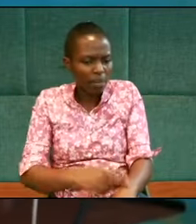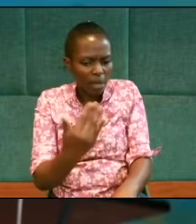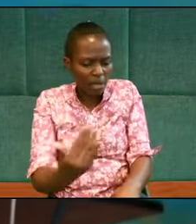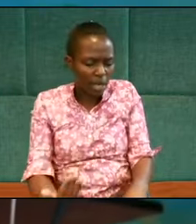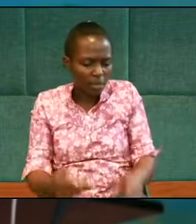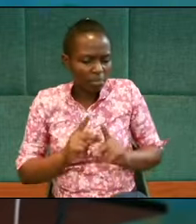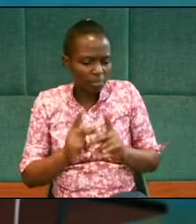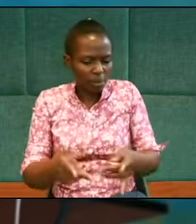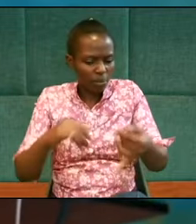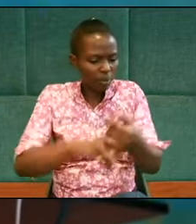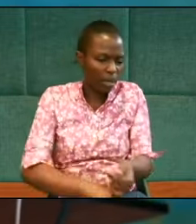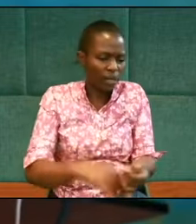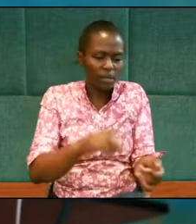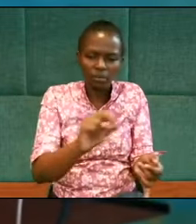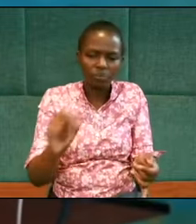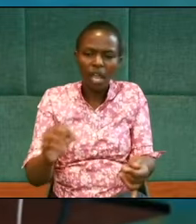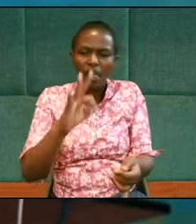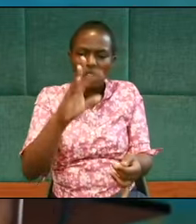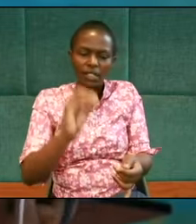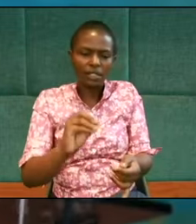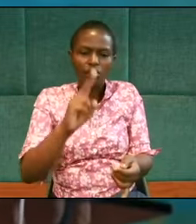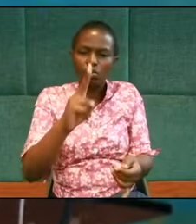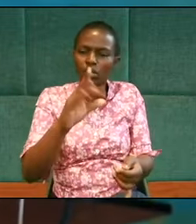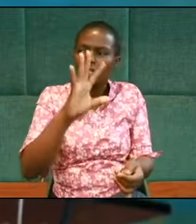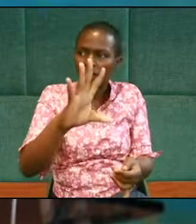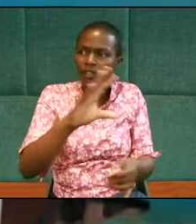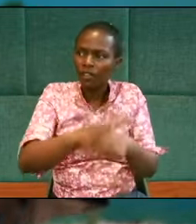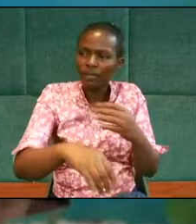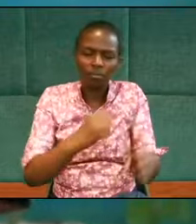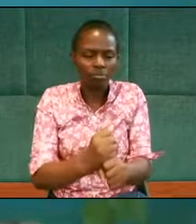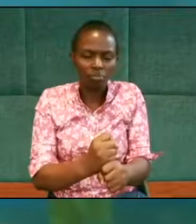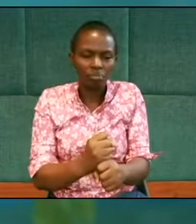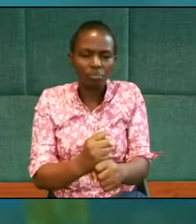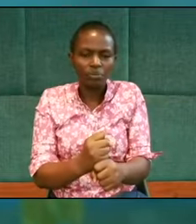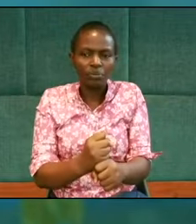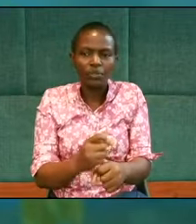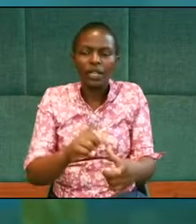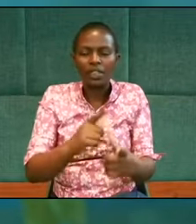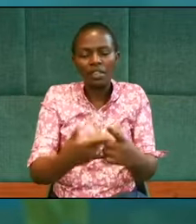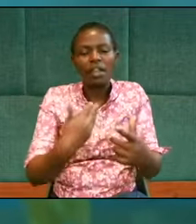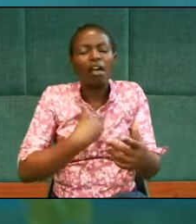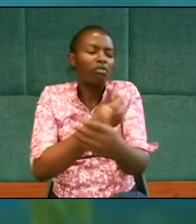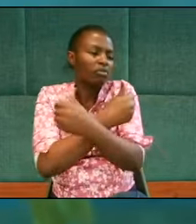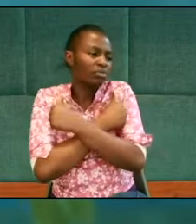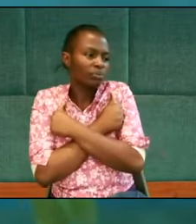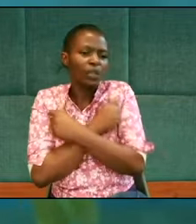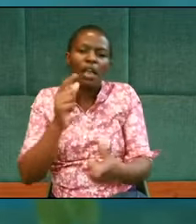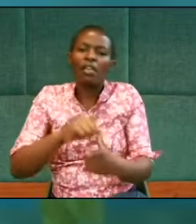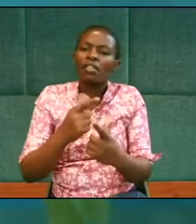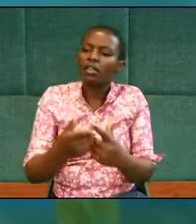married, they are in their 30s and 25, then there is pressure. Why are you not